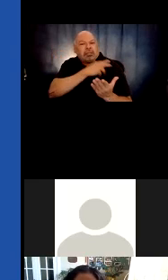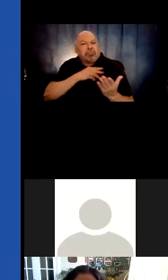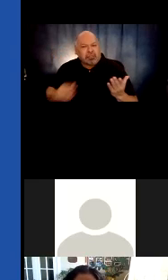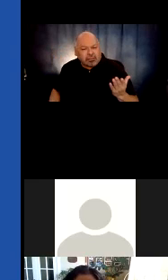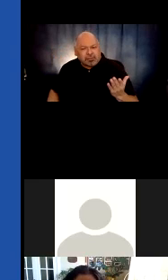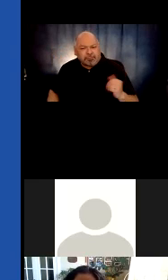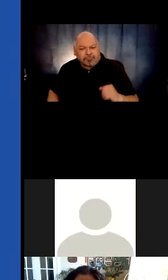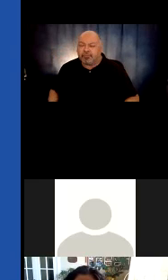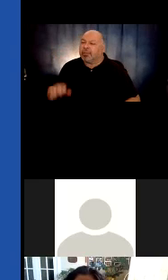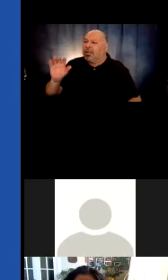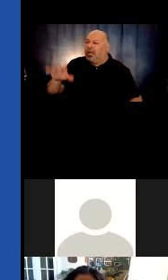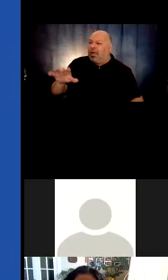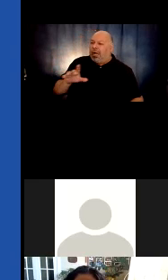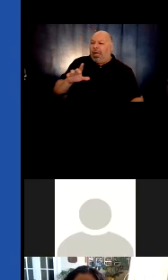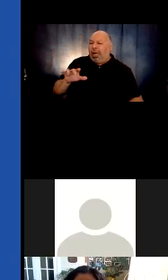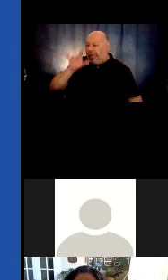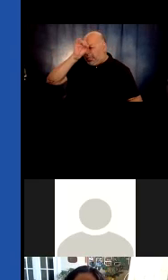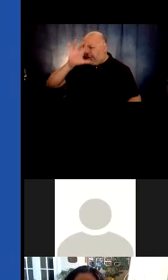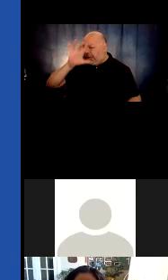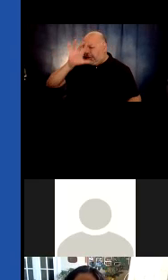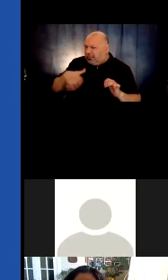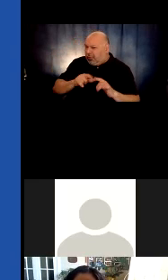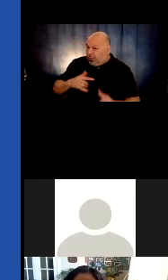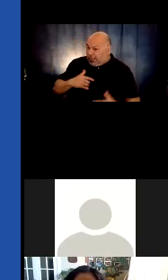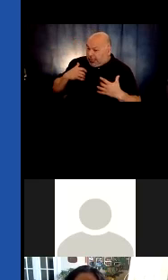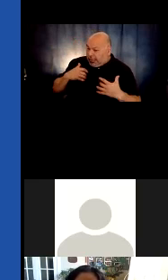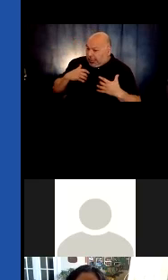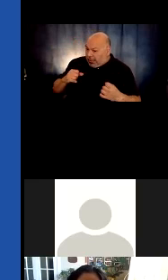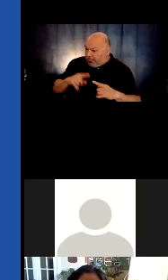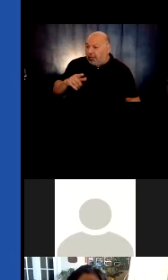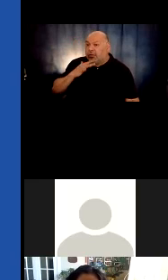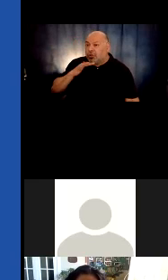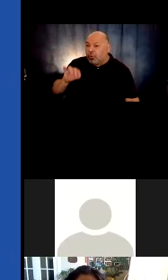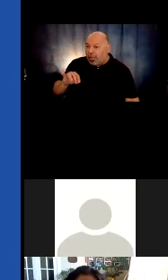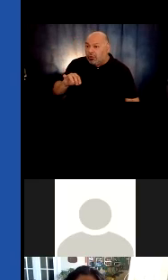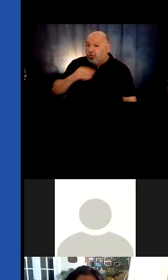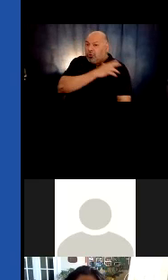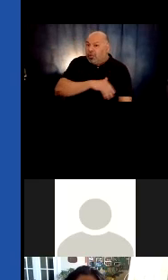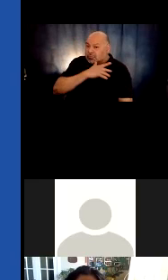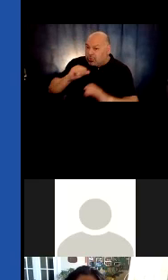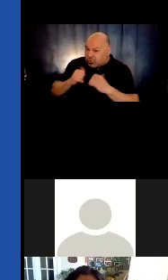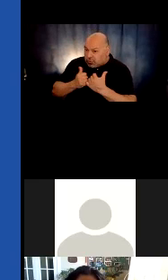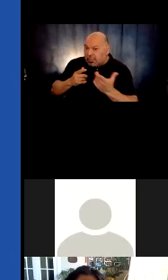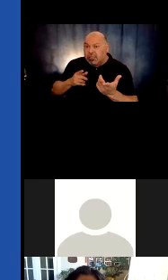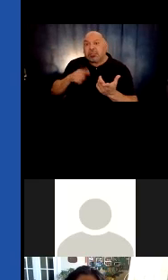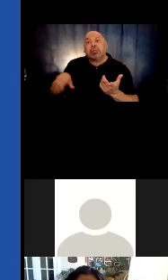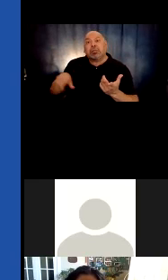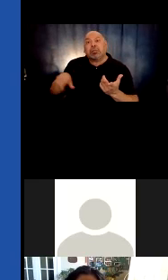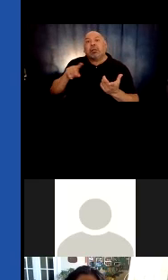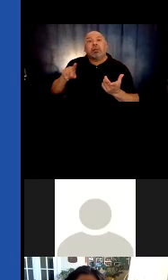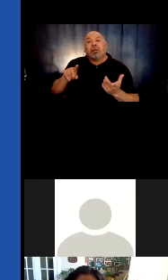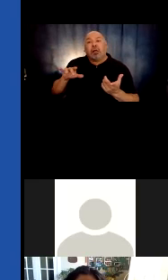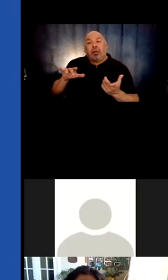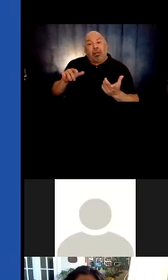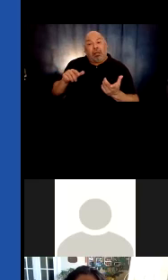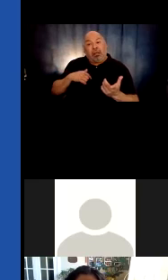lag. Horrible follow-up, but would it help if the Colorado Hospital Association, if for me